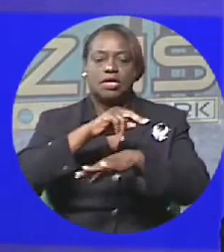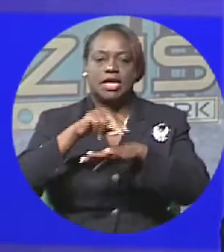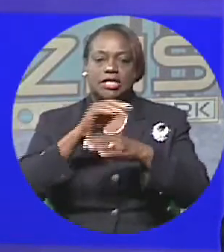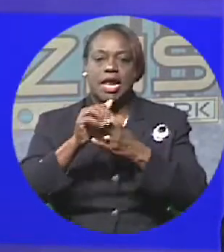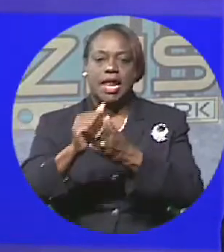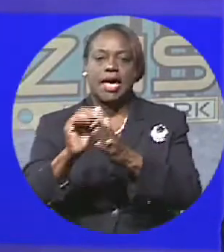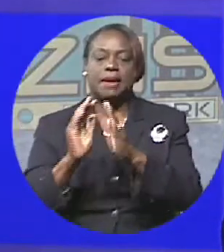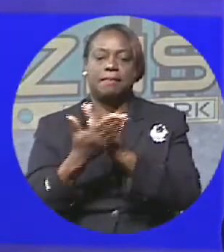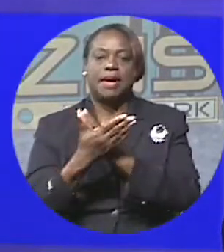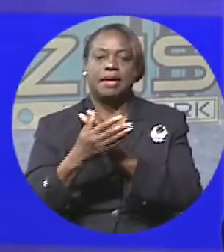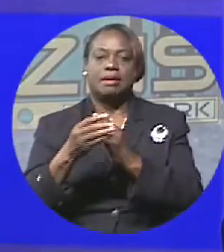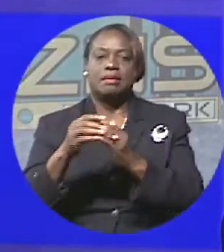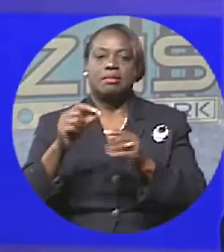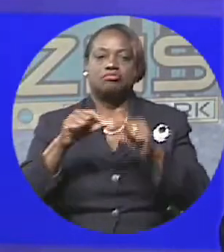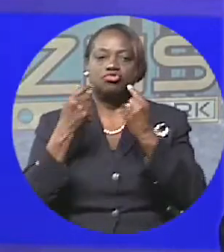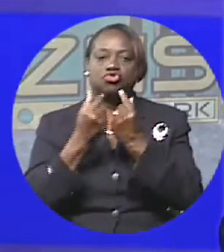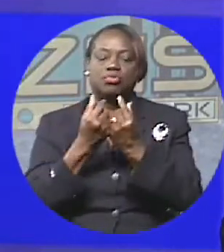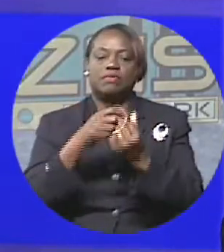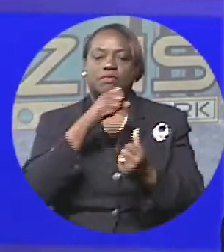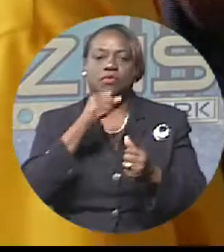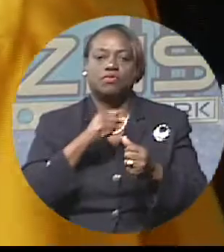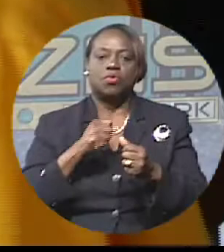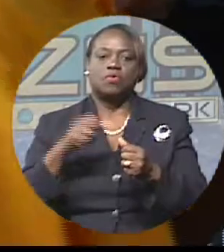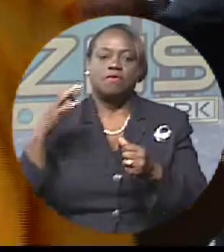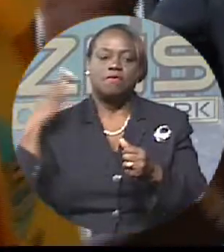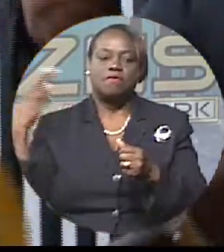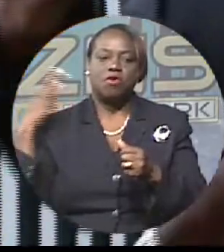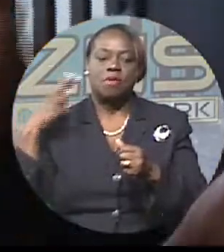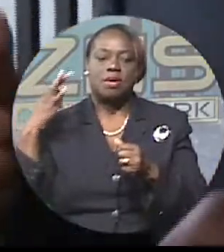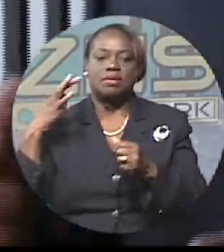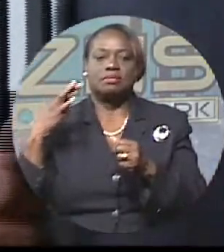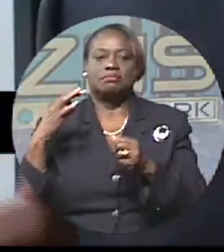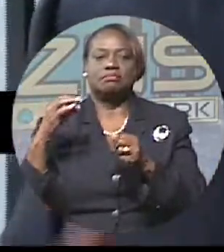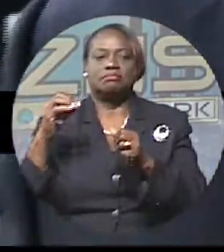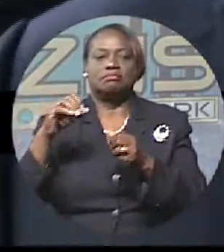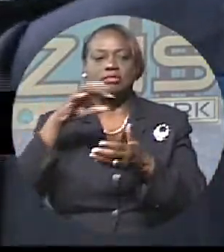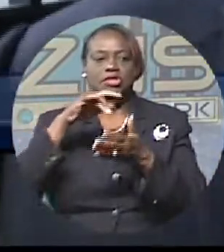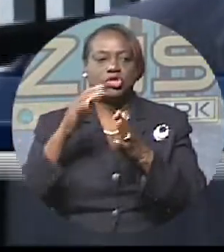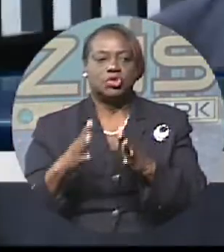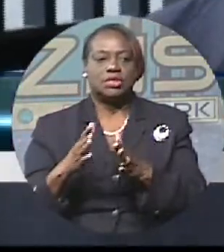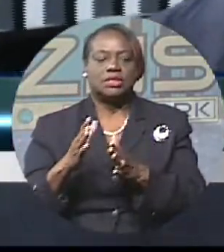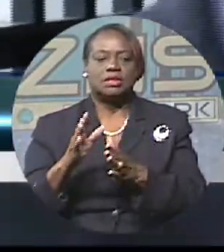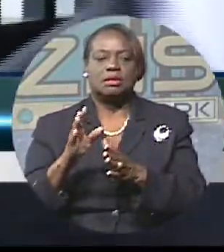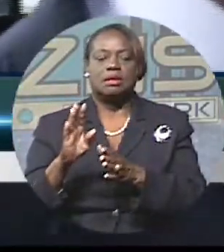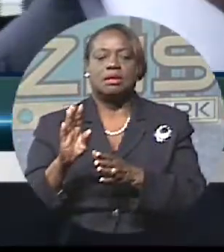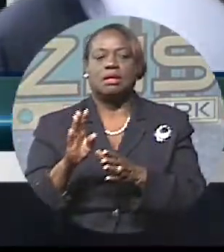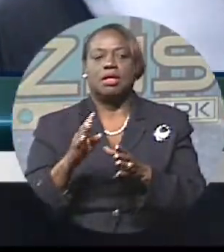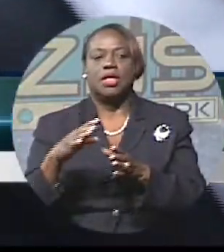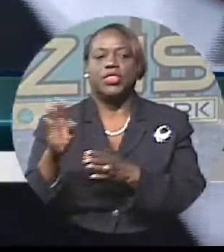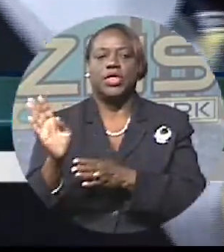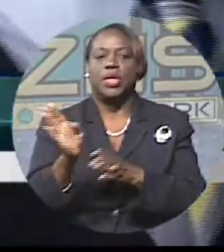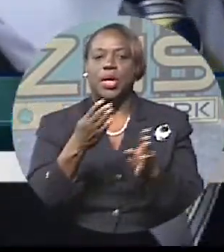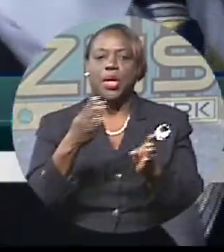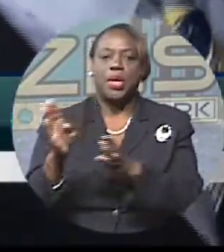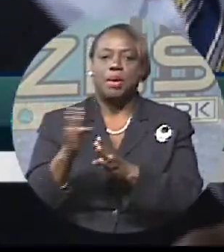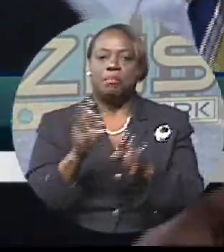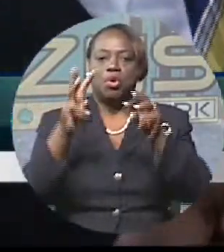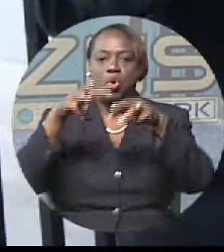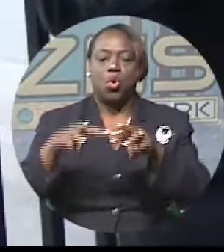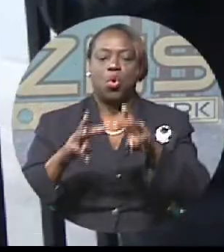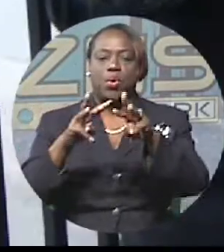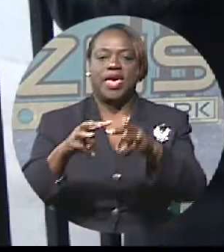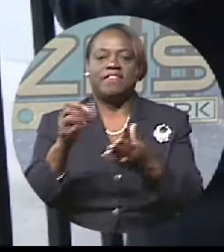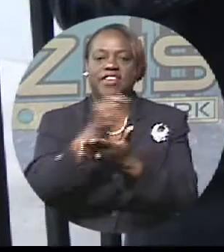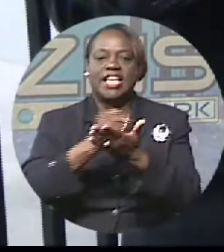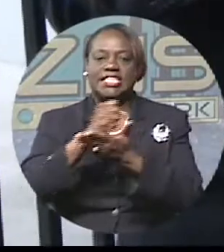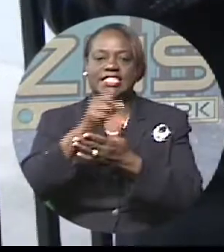group of former students. The Blue Waves are going to come strong. So listen. I'm class of 1978. I was a head boy there.